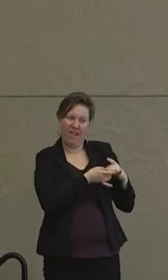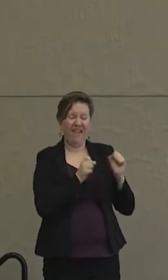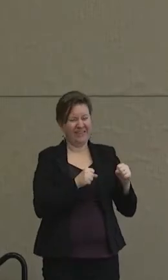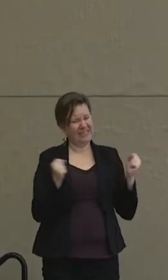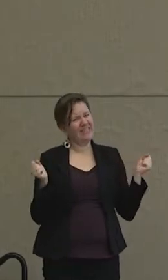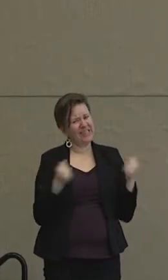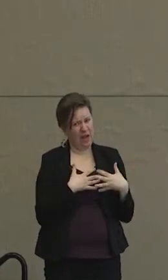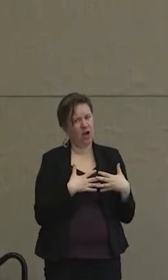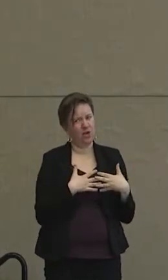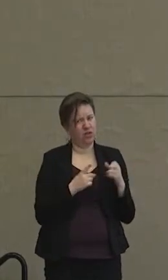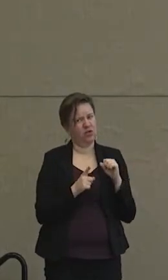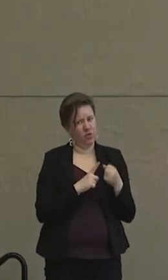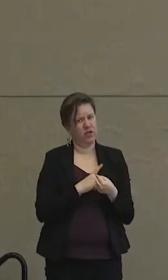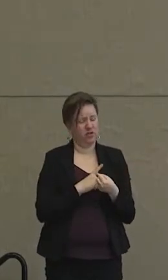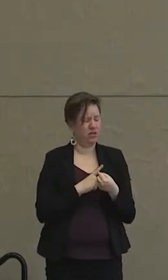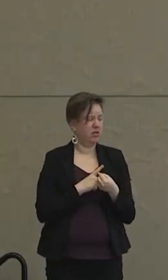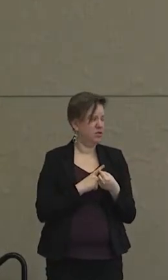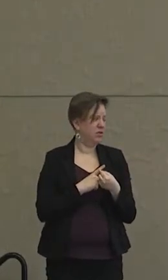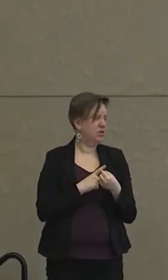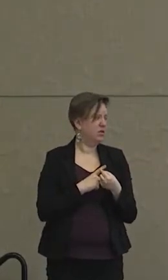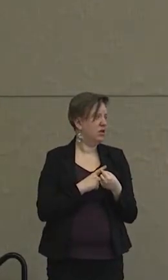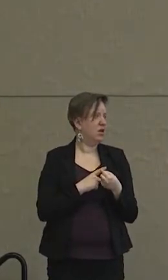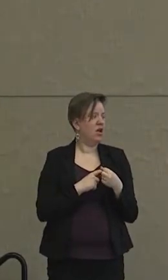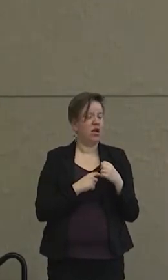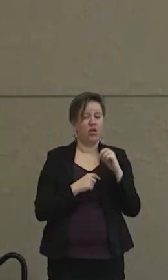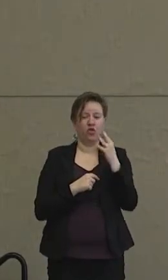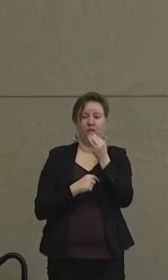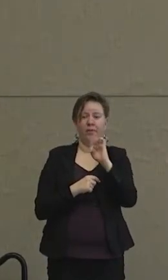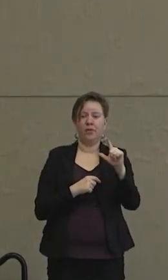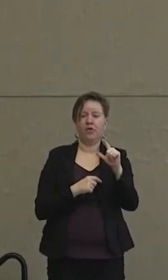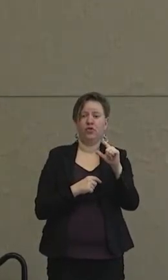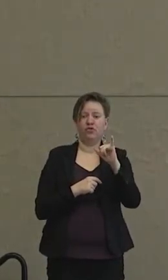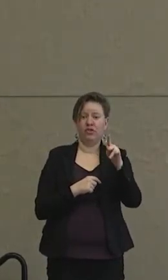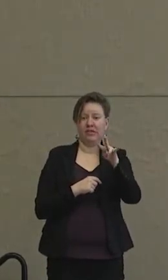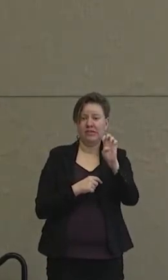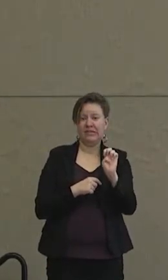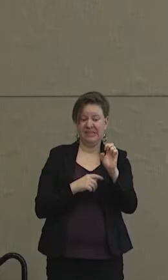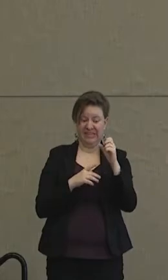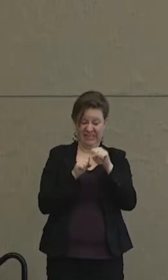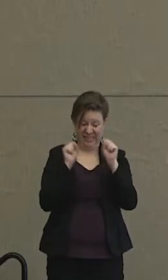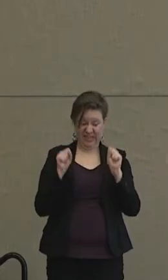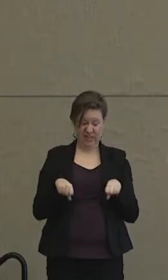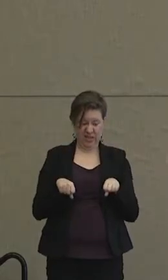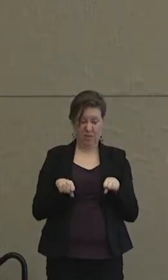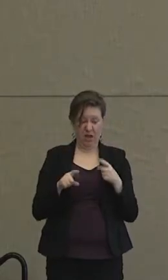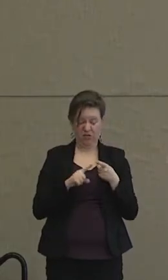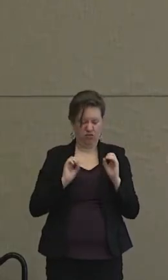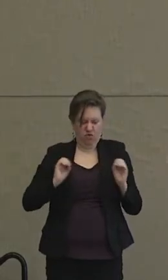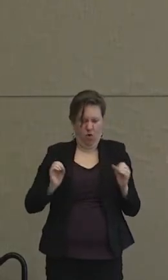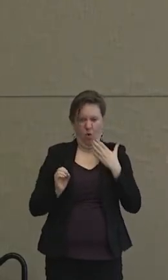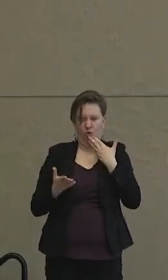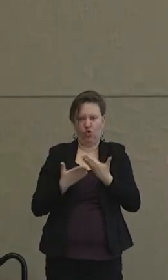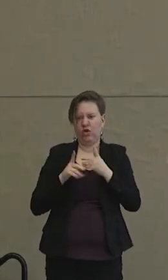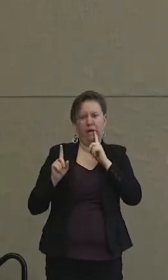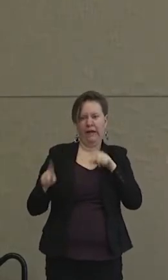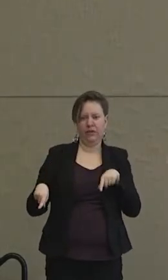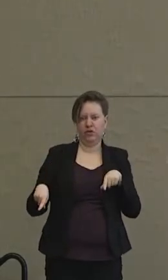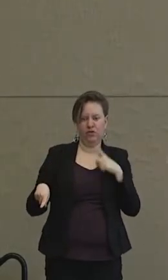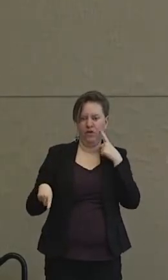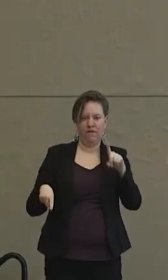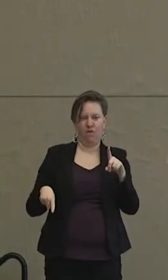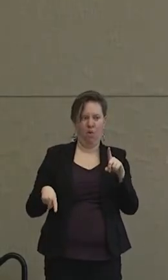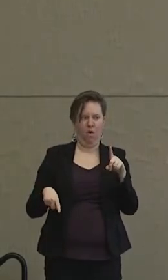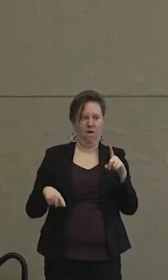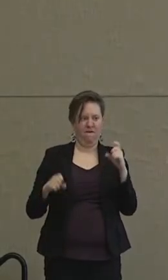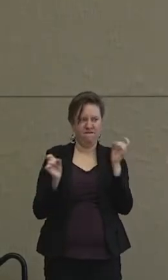scary situation, right? The criminal justice system has no good answer